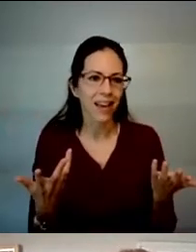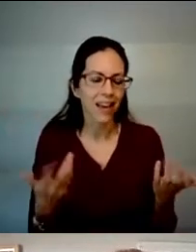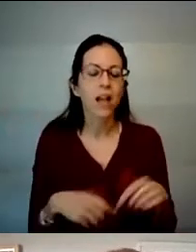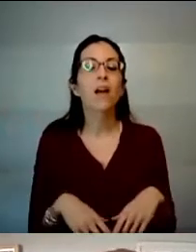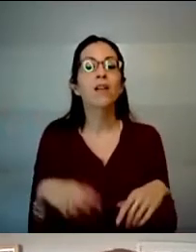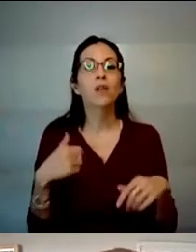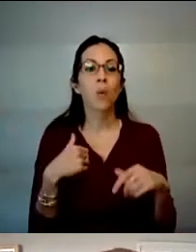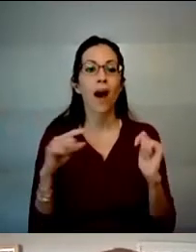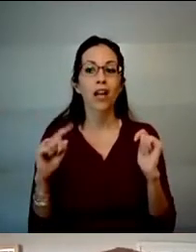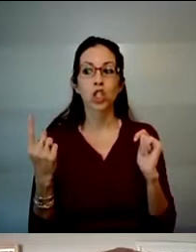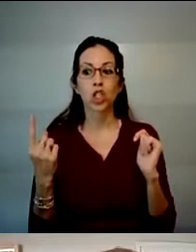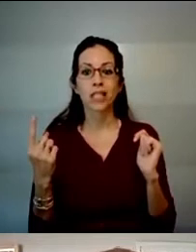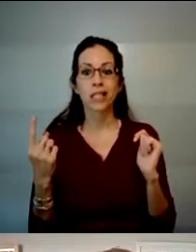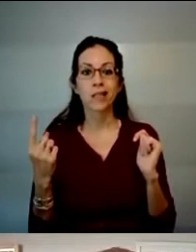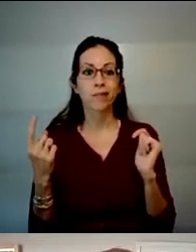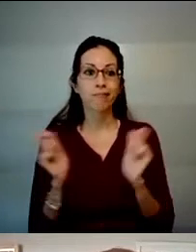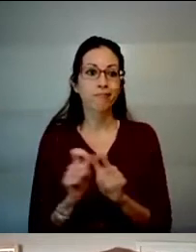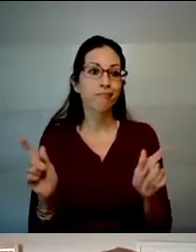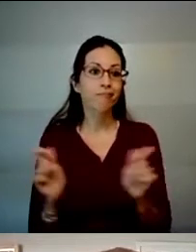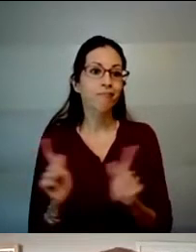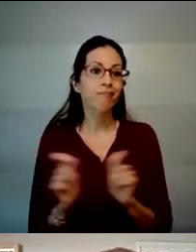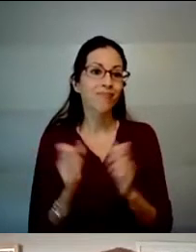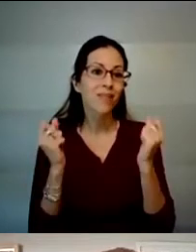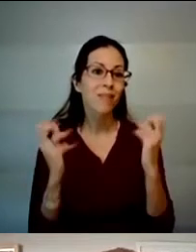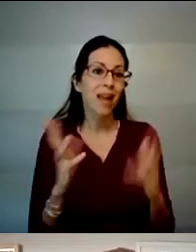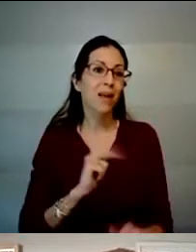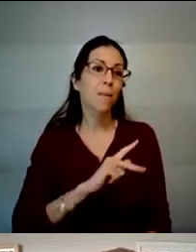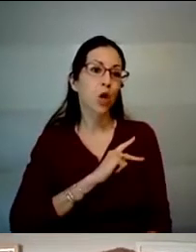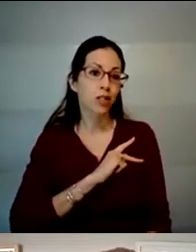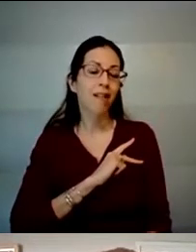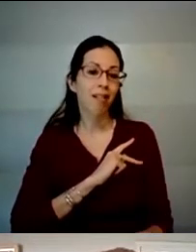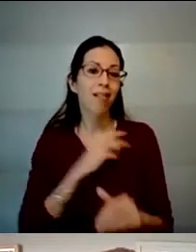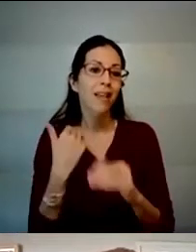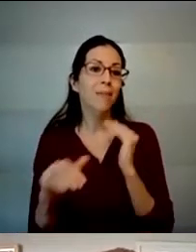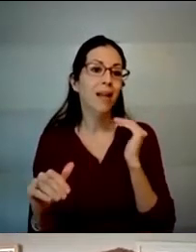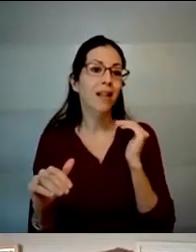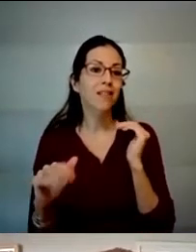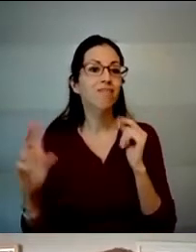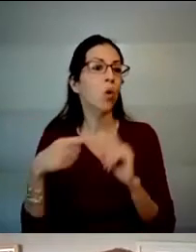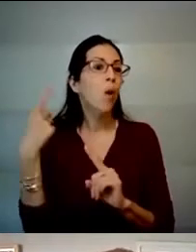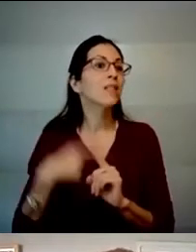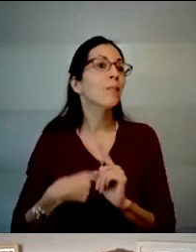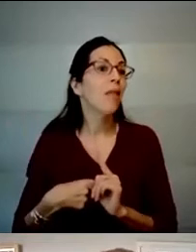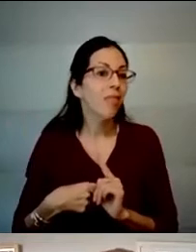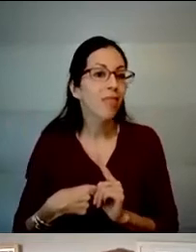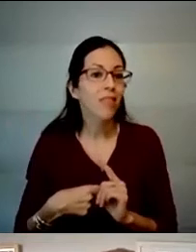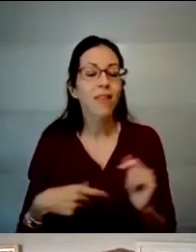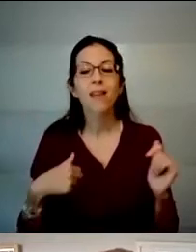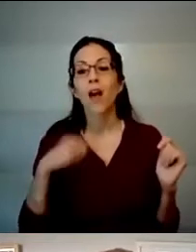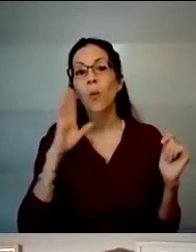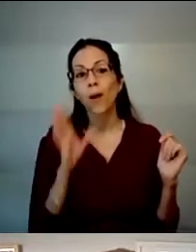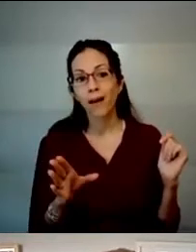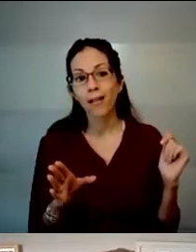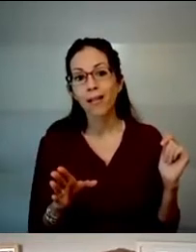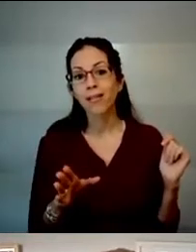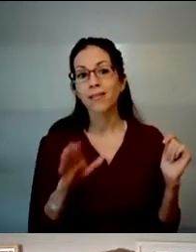of took to sending out a lot of personal emails. And I would say probably about once a month, I would, you know, get